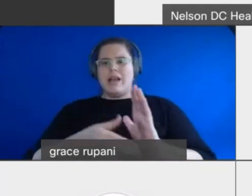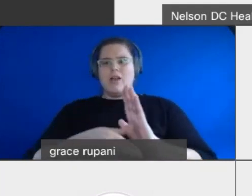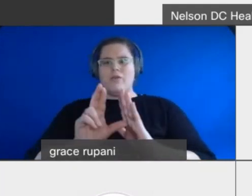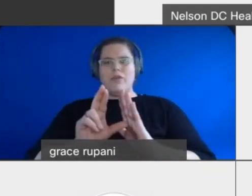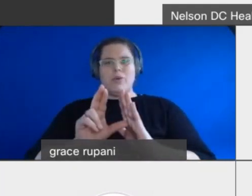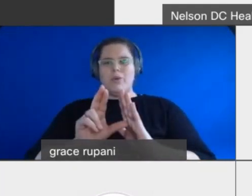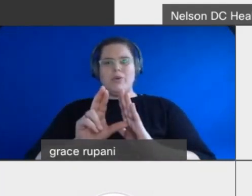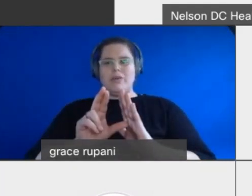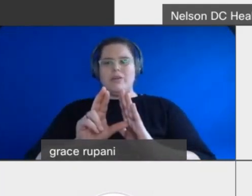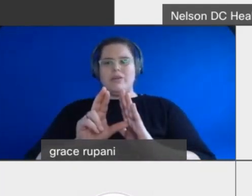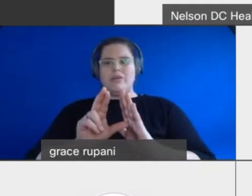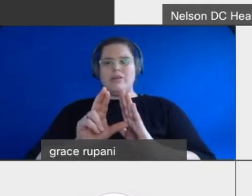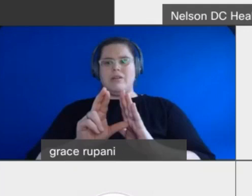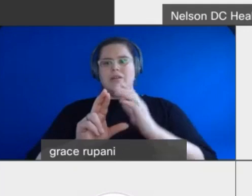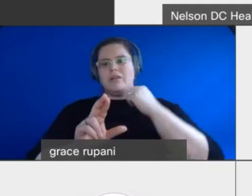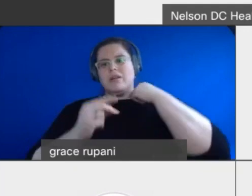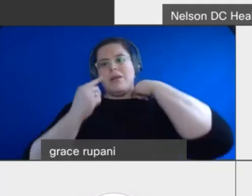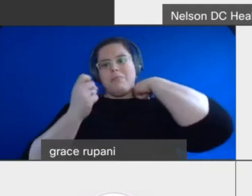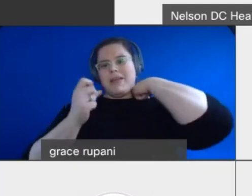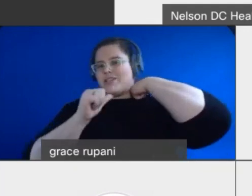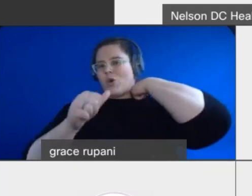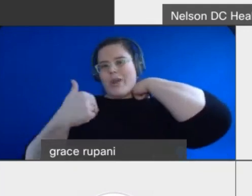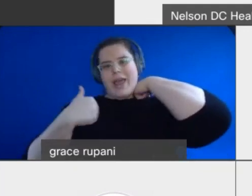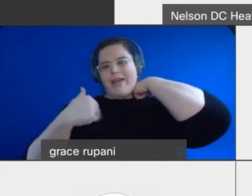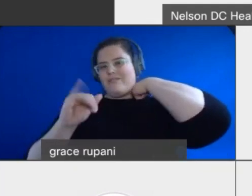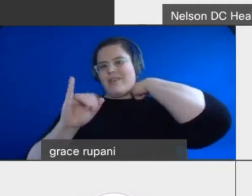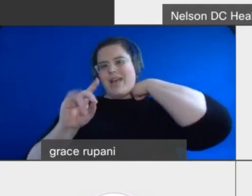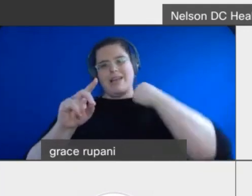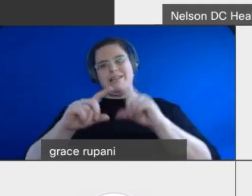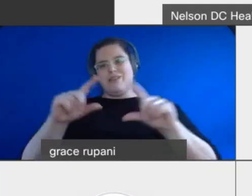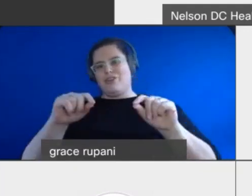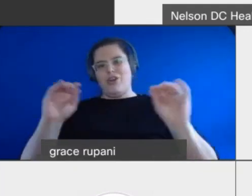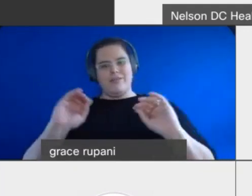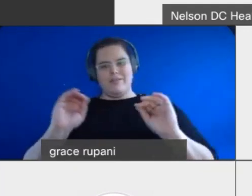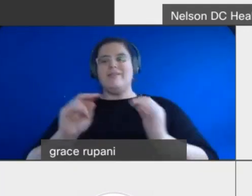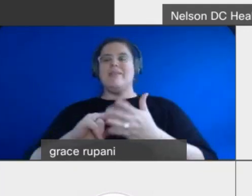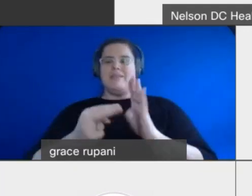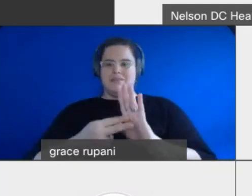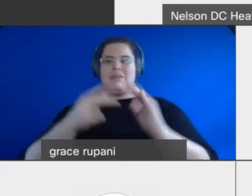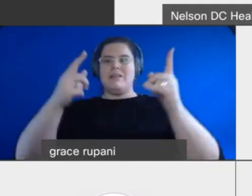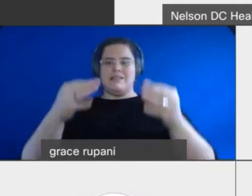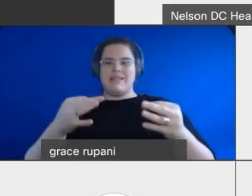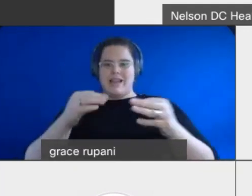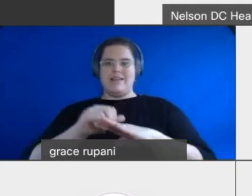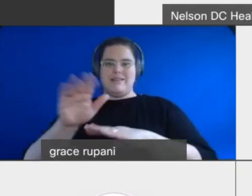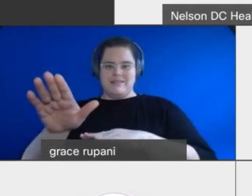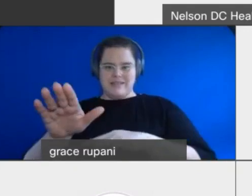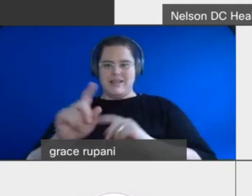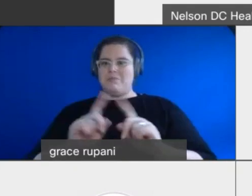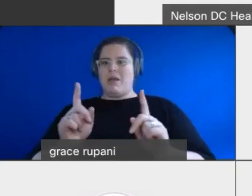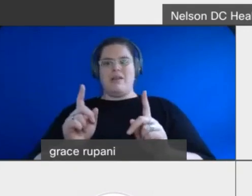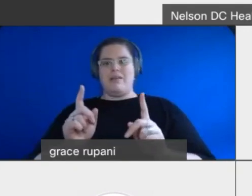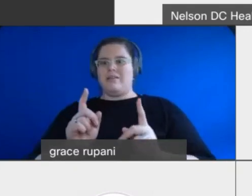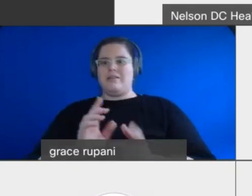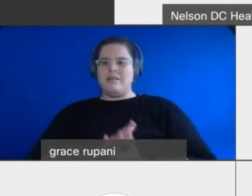because the employees don't have ID that shows where they work. So they sent a letter on letterhead, but the provider didn't, the